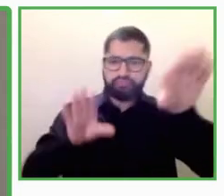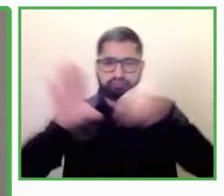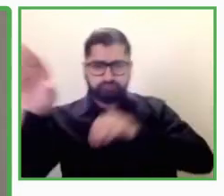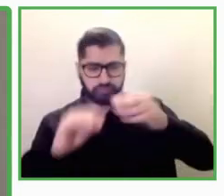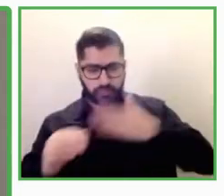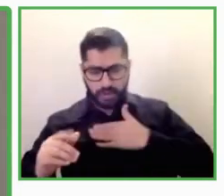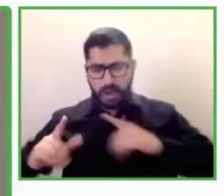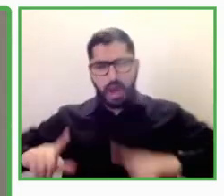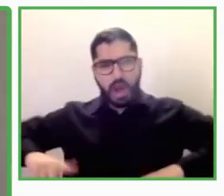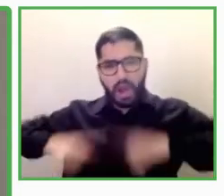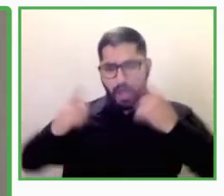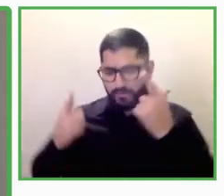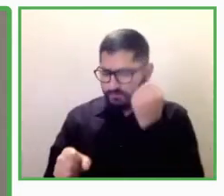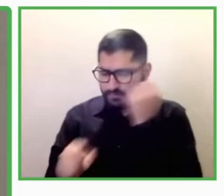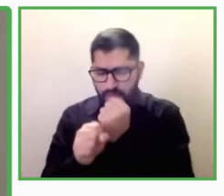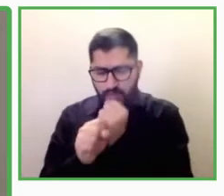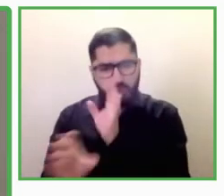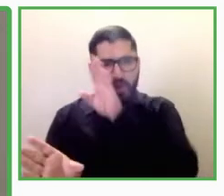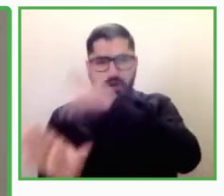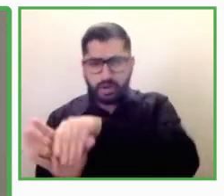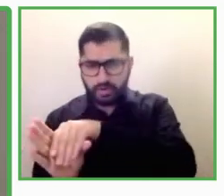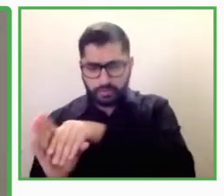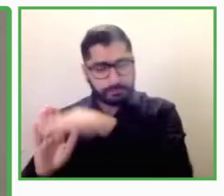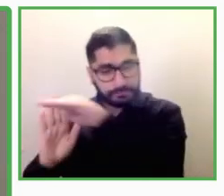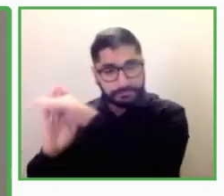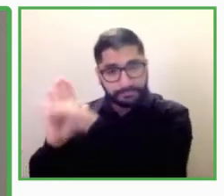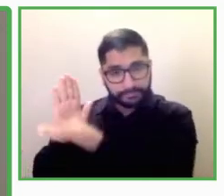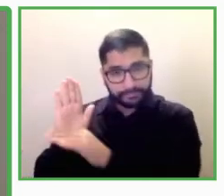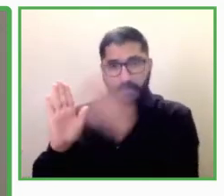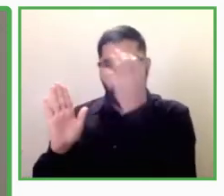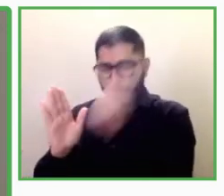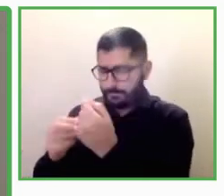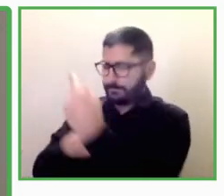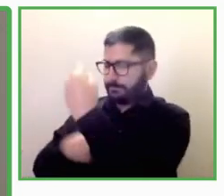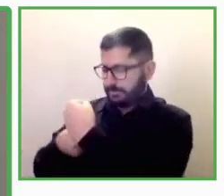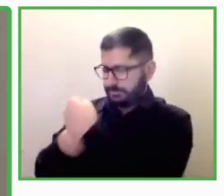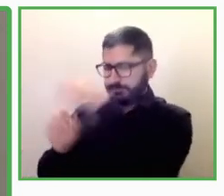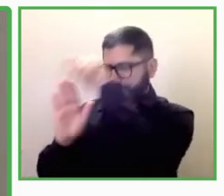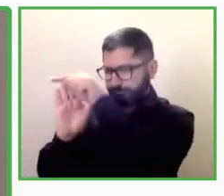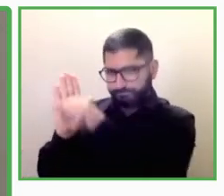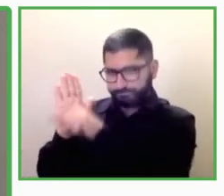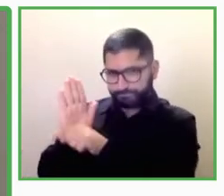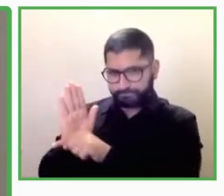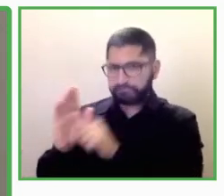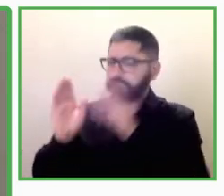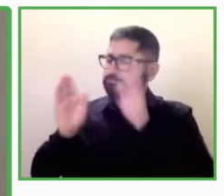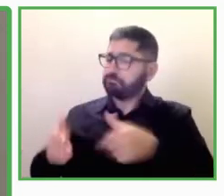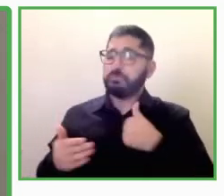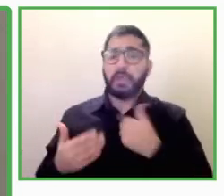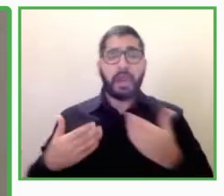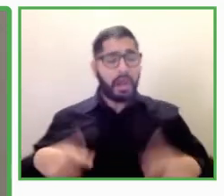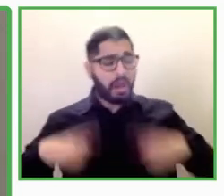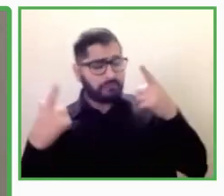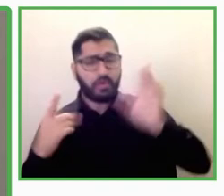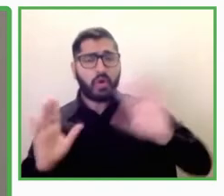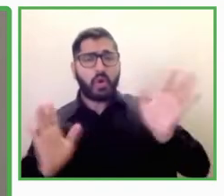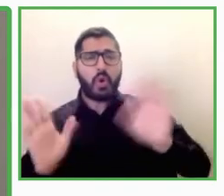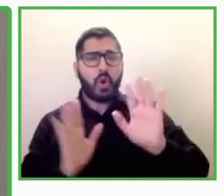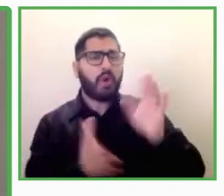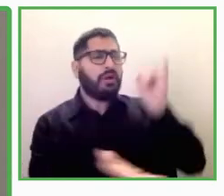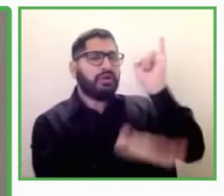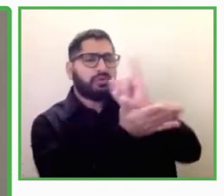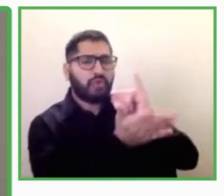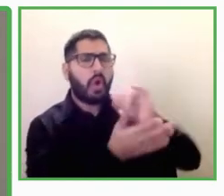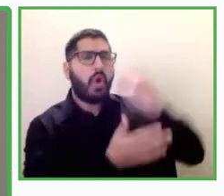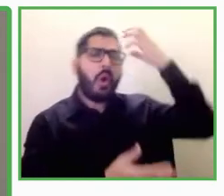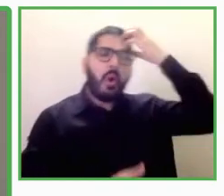with their lives, that it is not determined by the public or any law. They